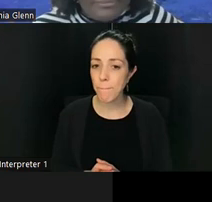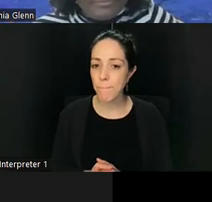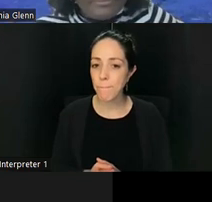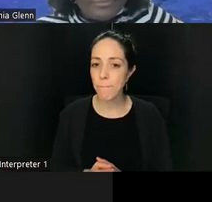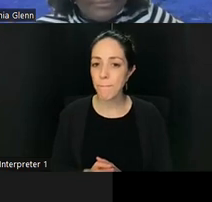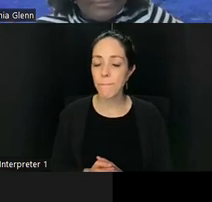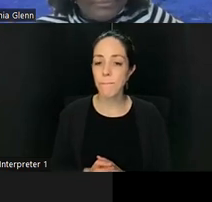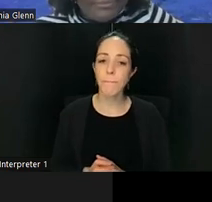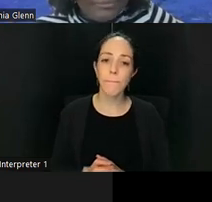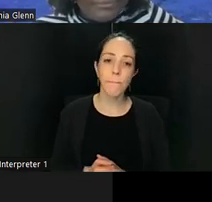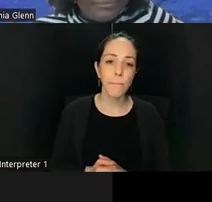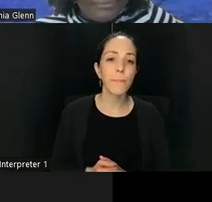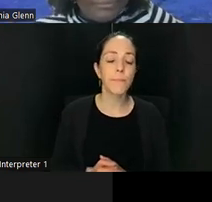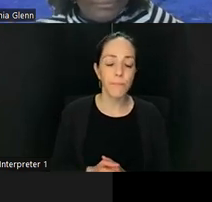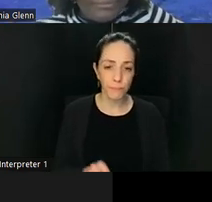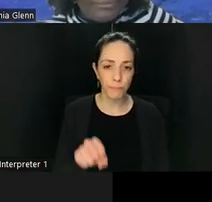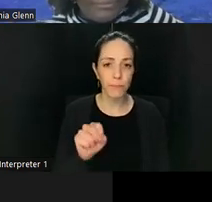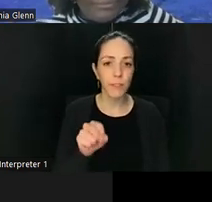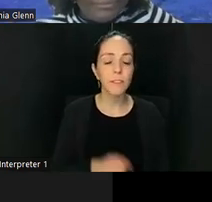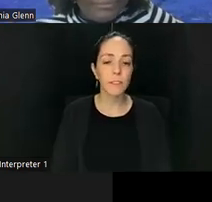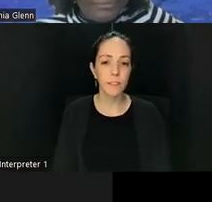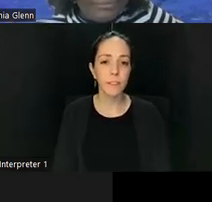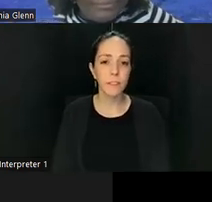I was just going to say